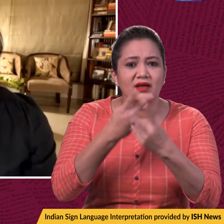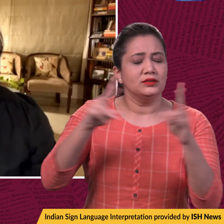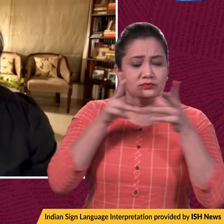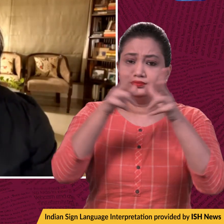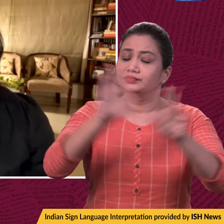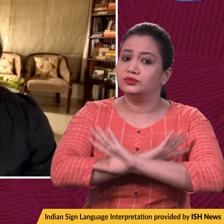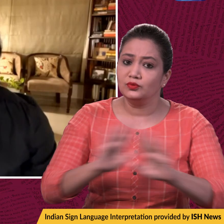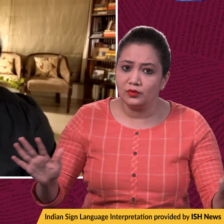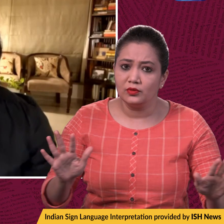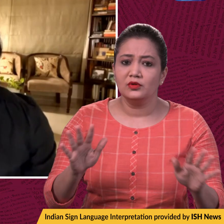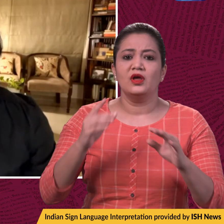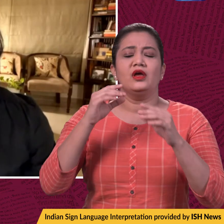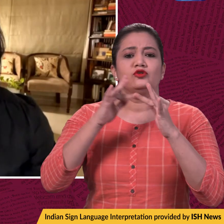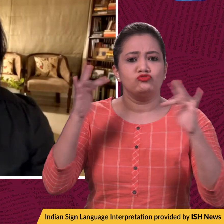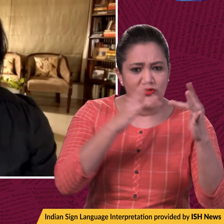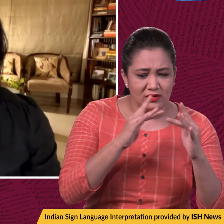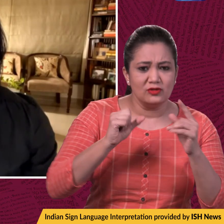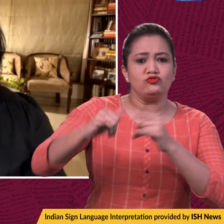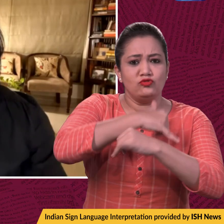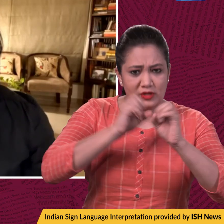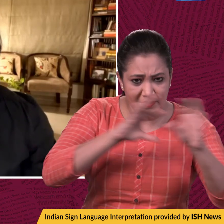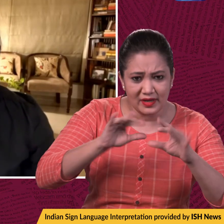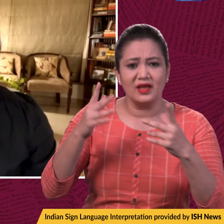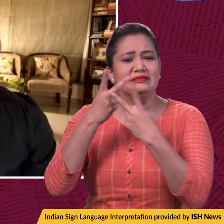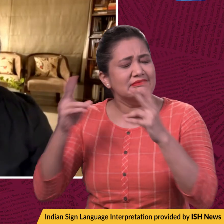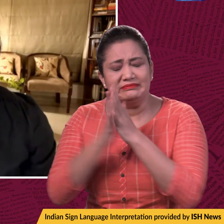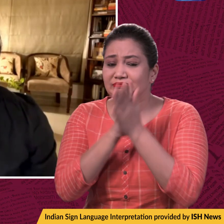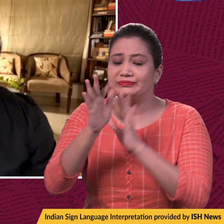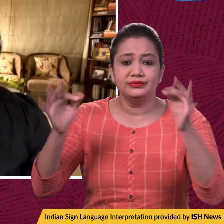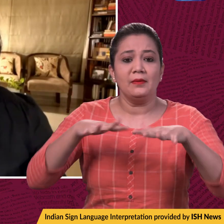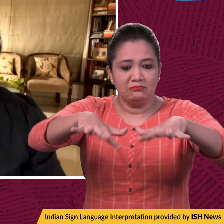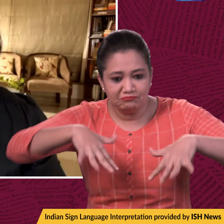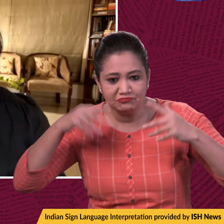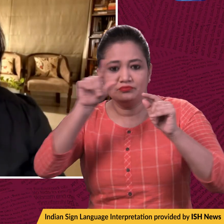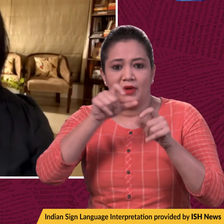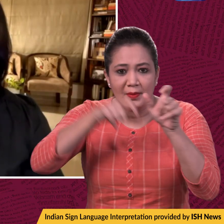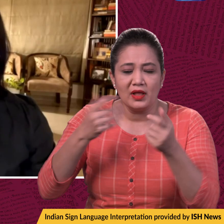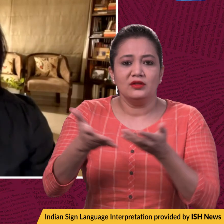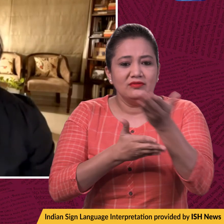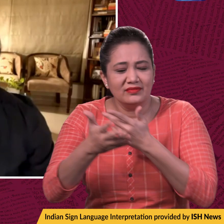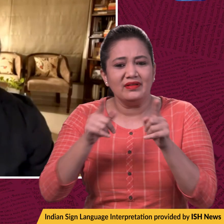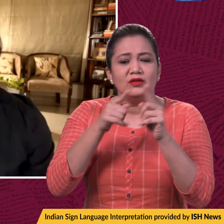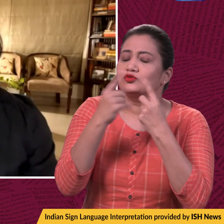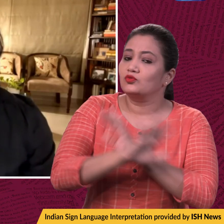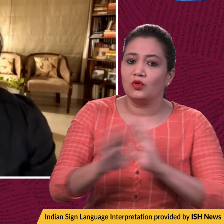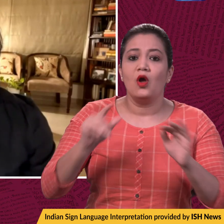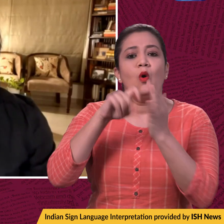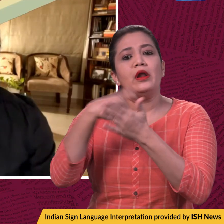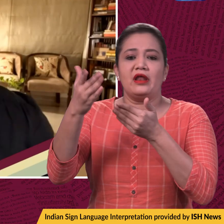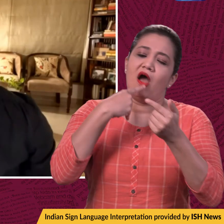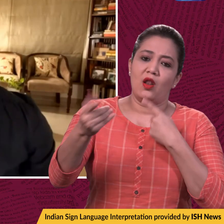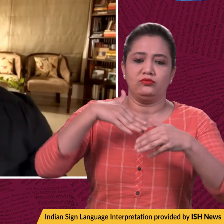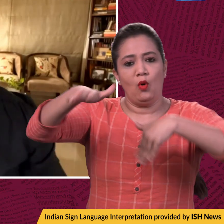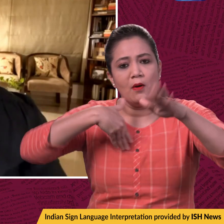media, digital or on social media, and will not address any large gatherings of visitors other than her